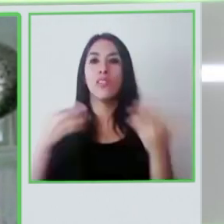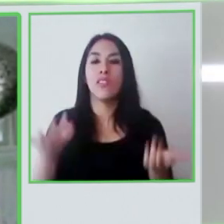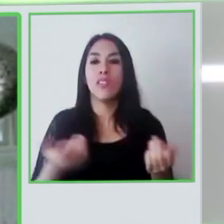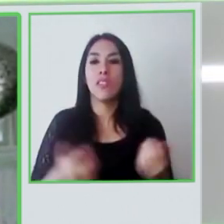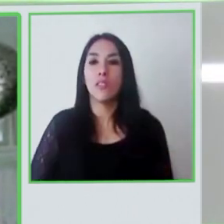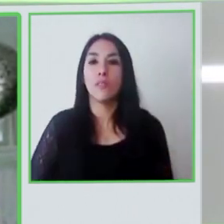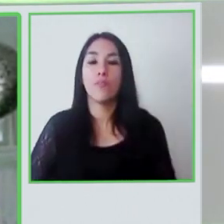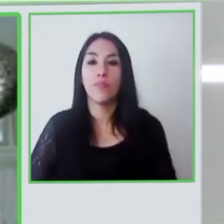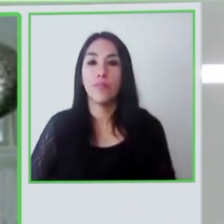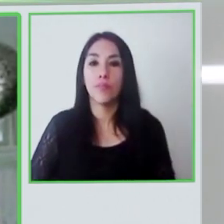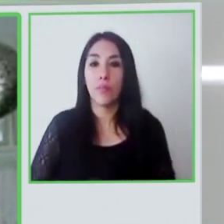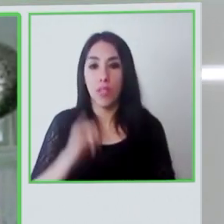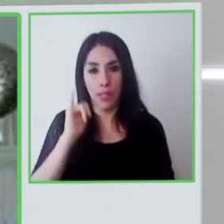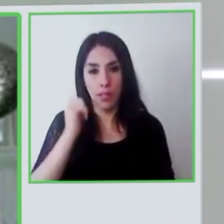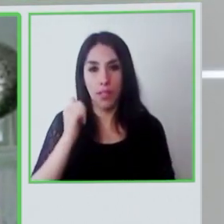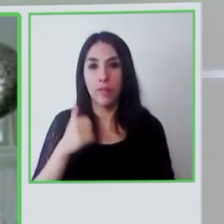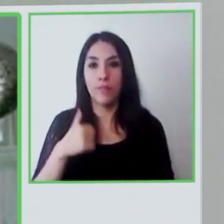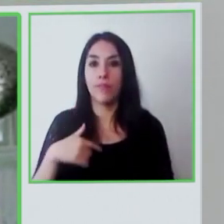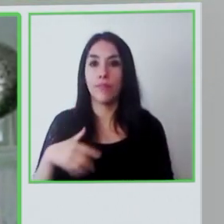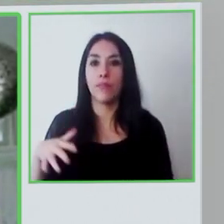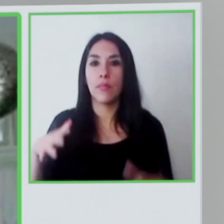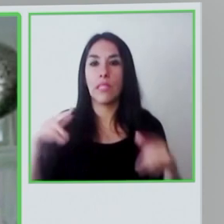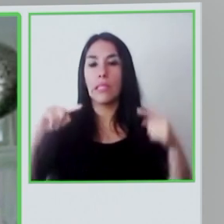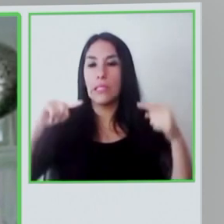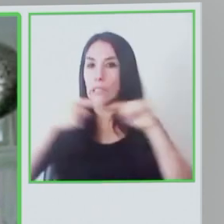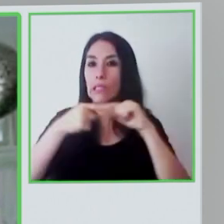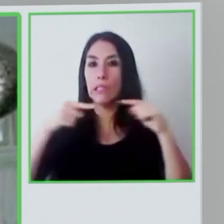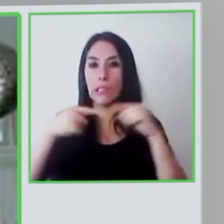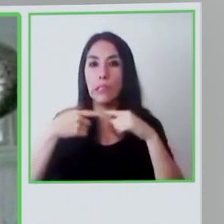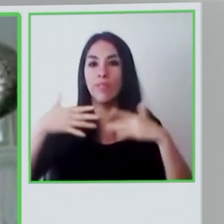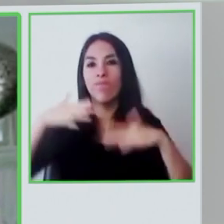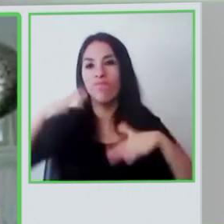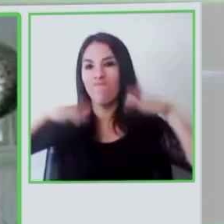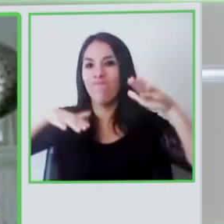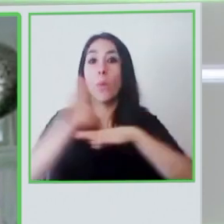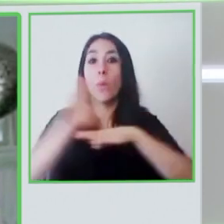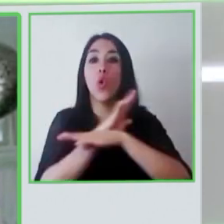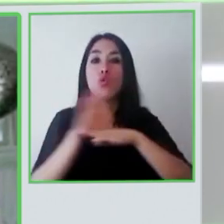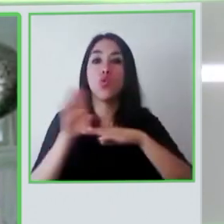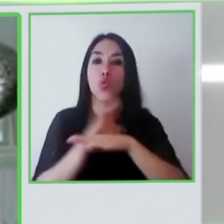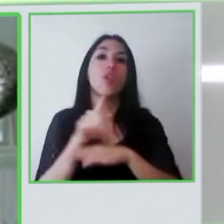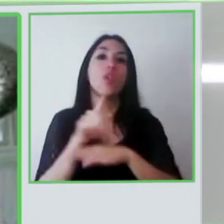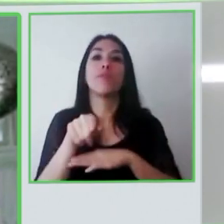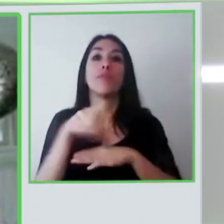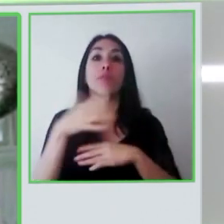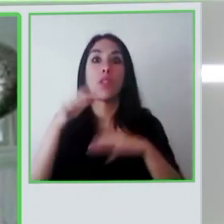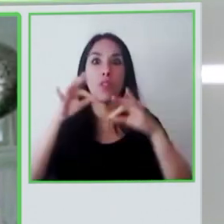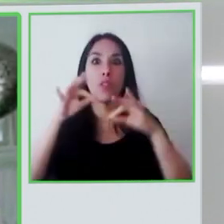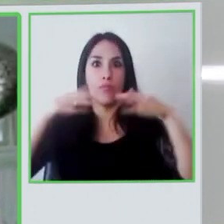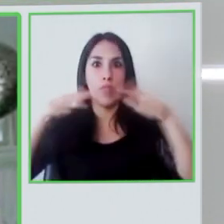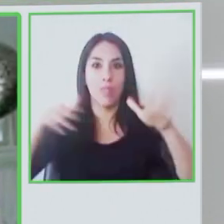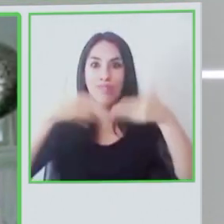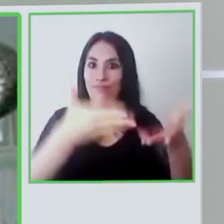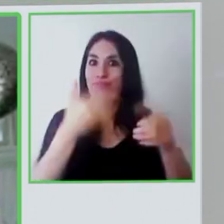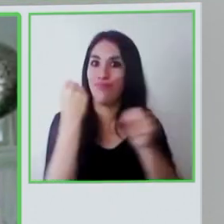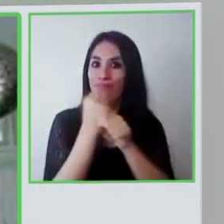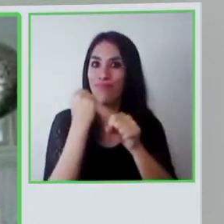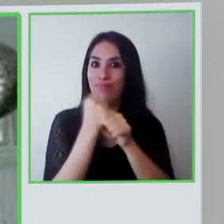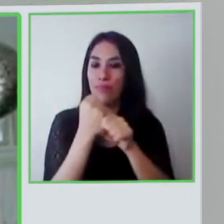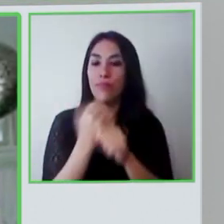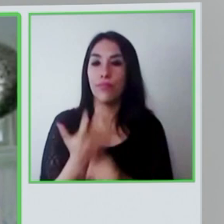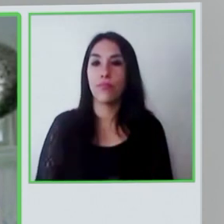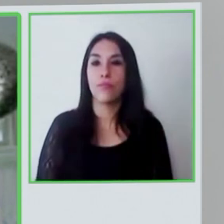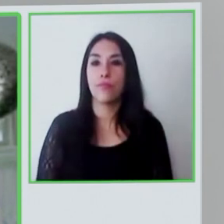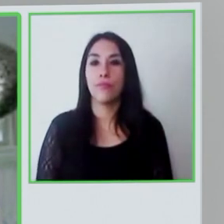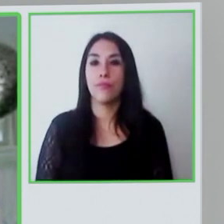the ERGs are a source, an important employment source to avoid making assumptions